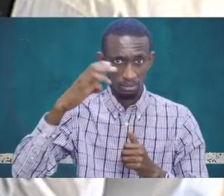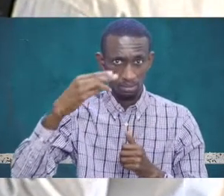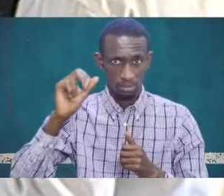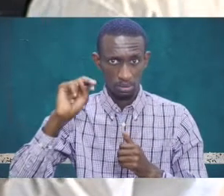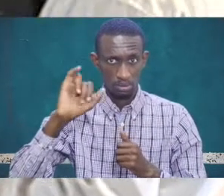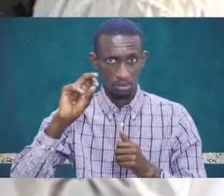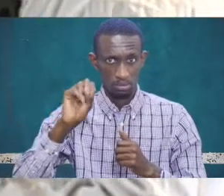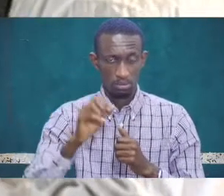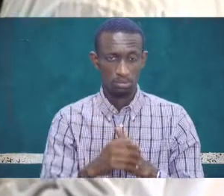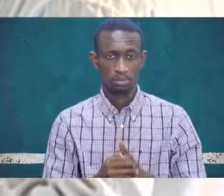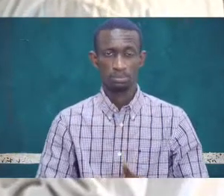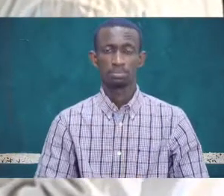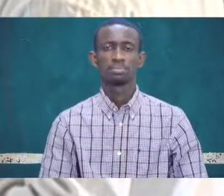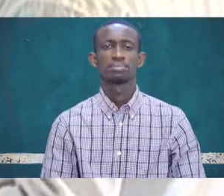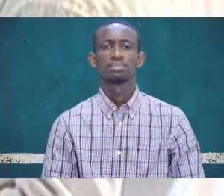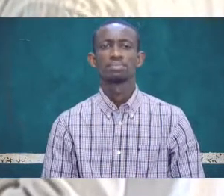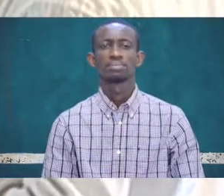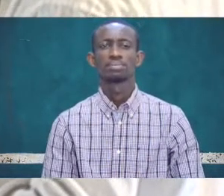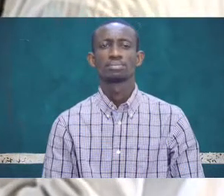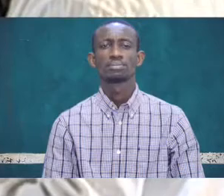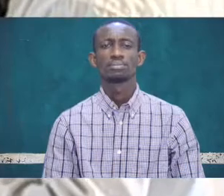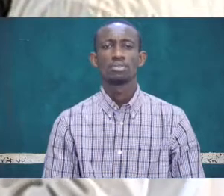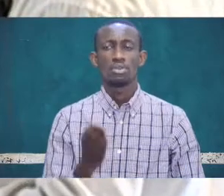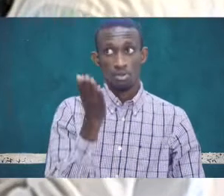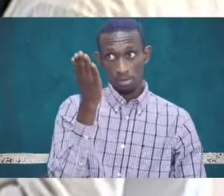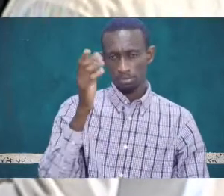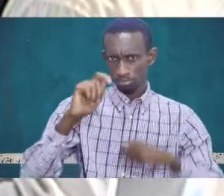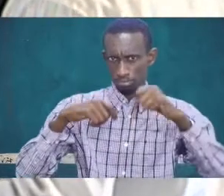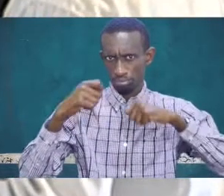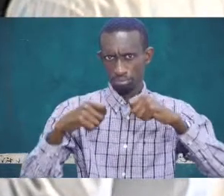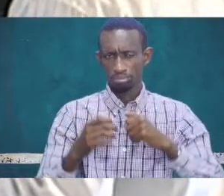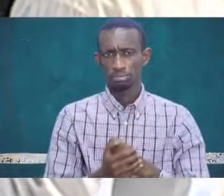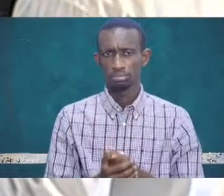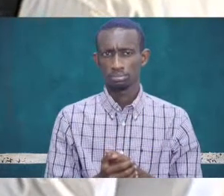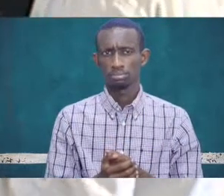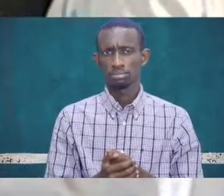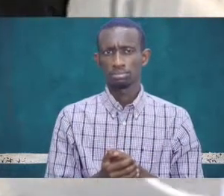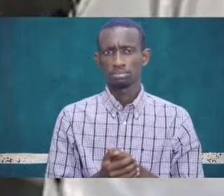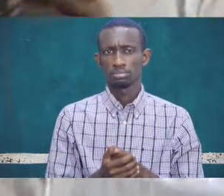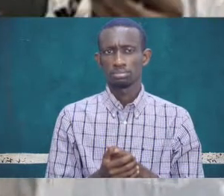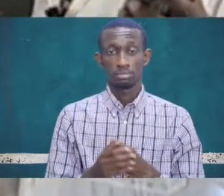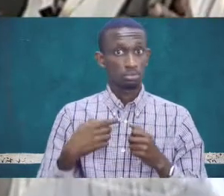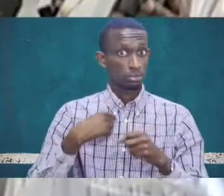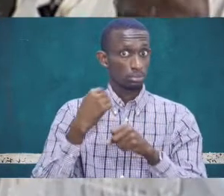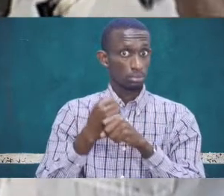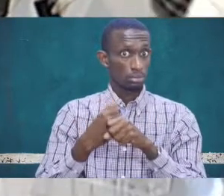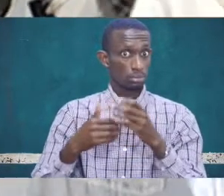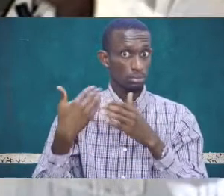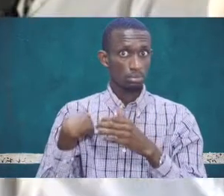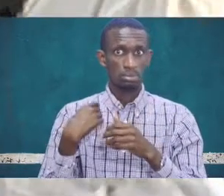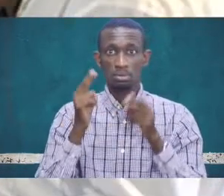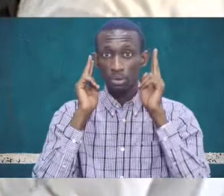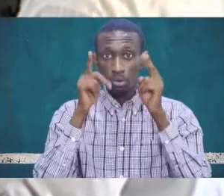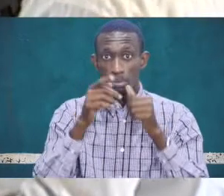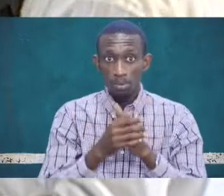Suggest the mechanism for this reaction. We have been able to do the mechanism. I hope you'll be